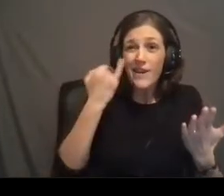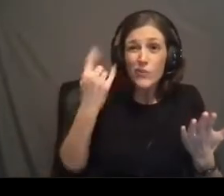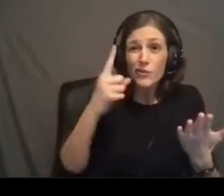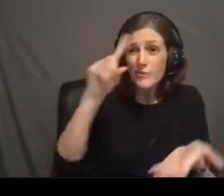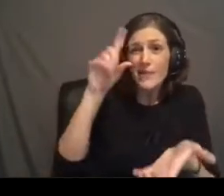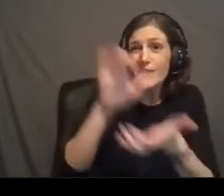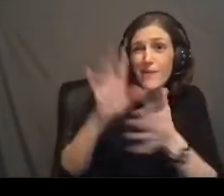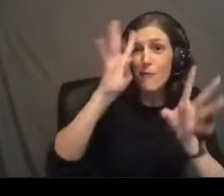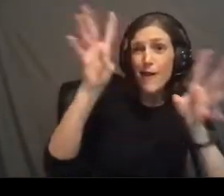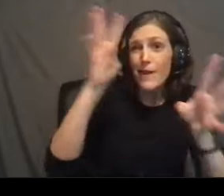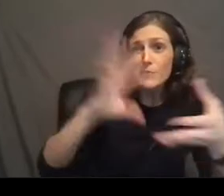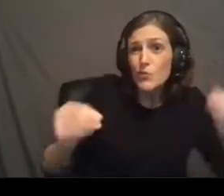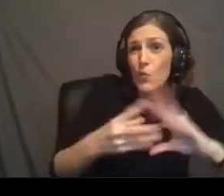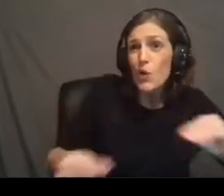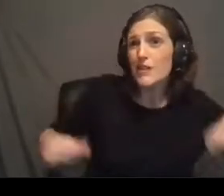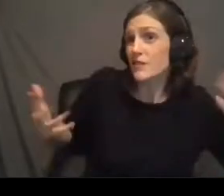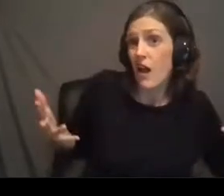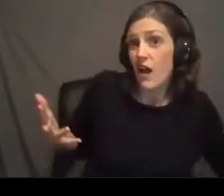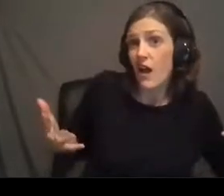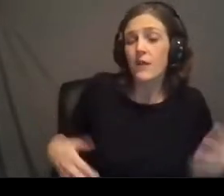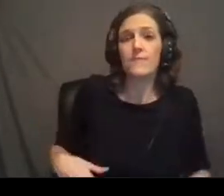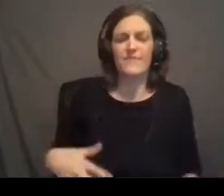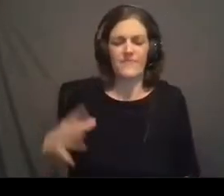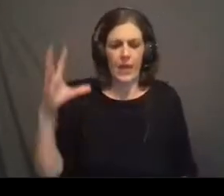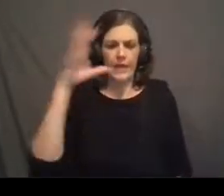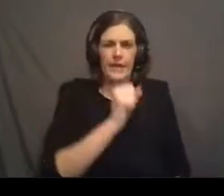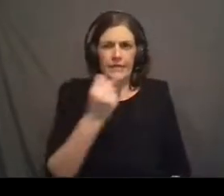made-up stories? I guess I just have,